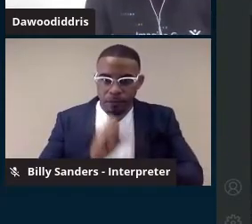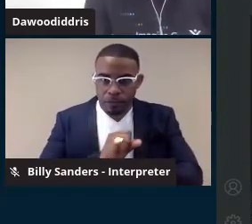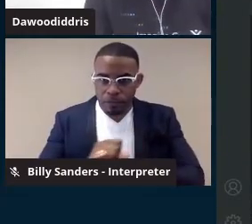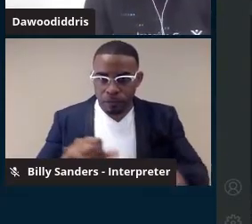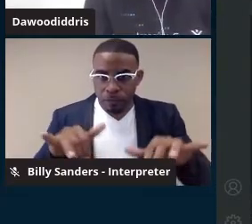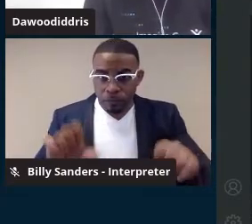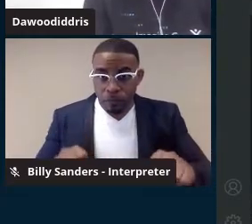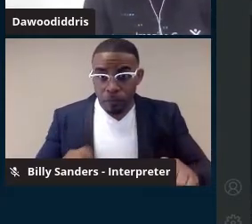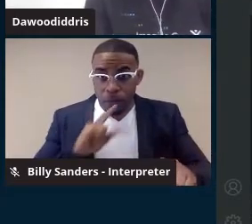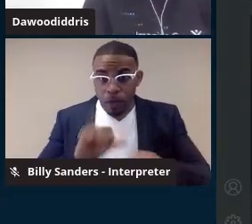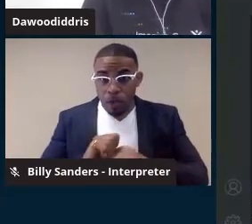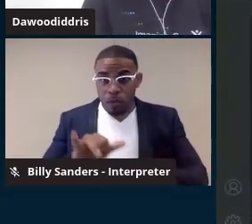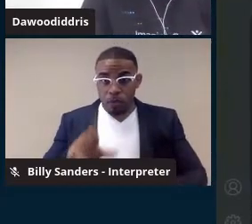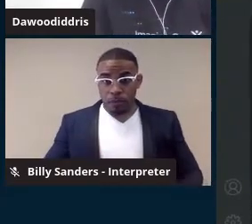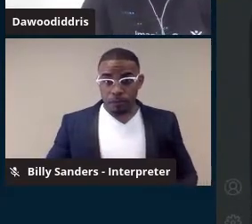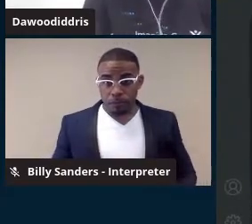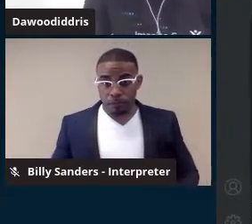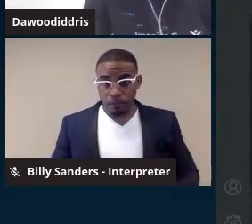middleware.